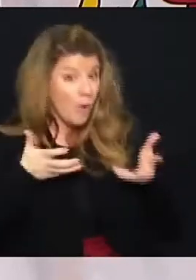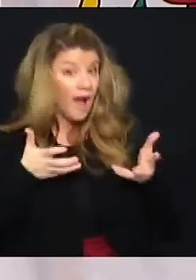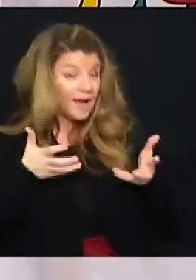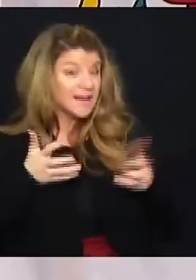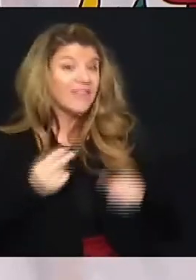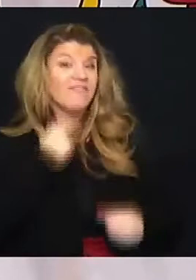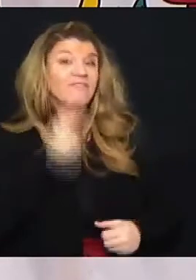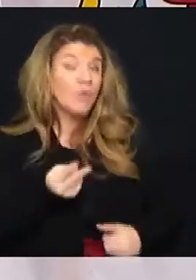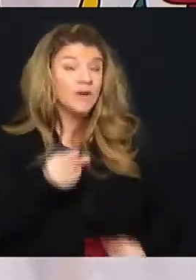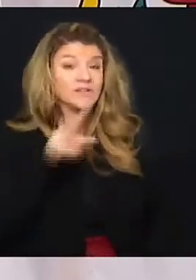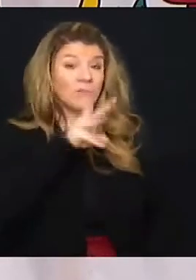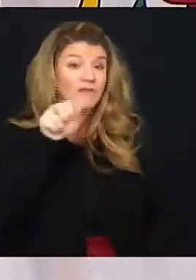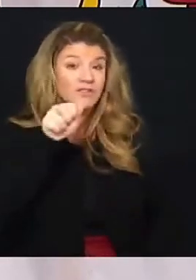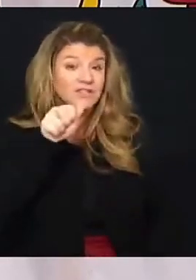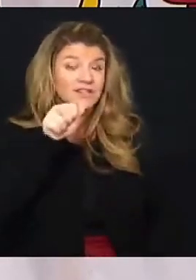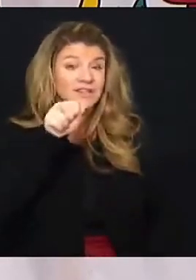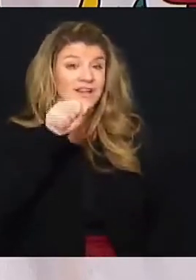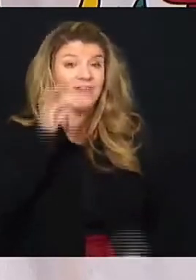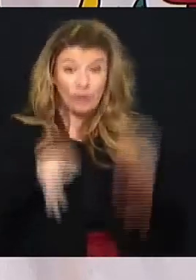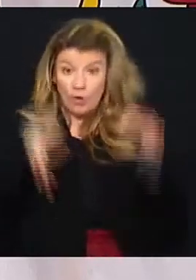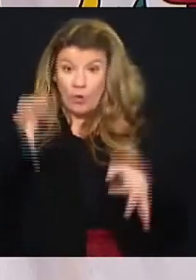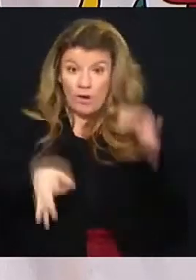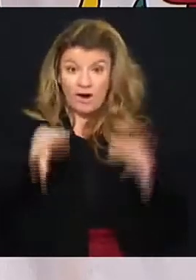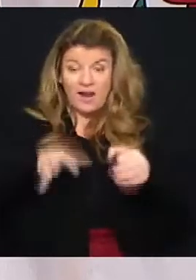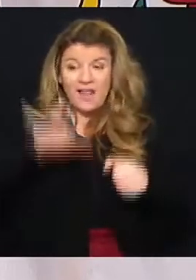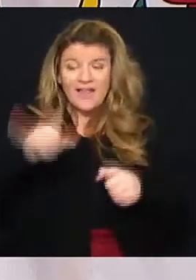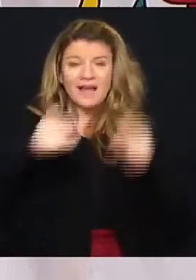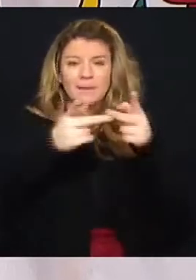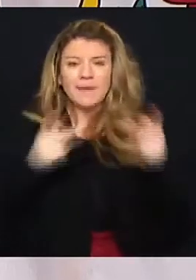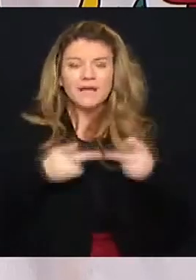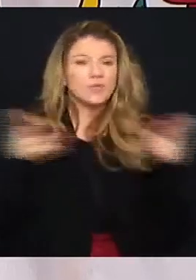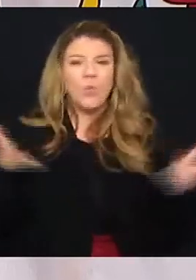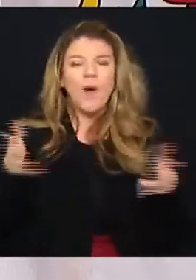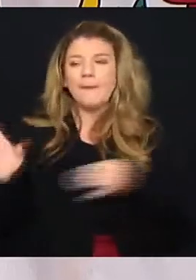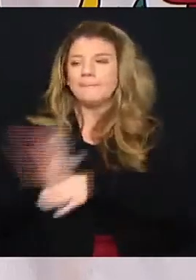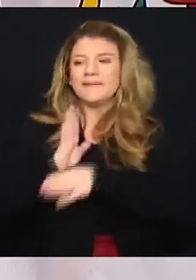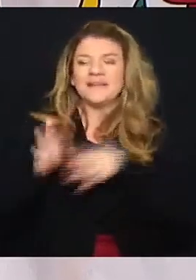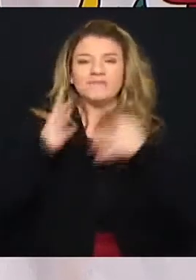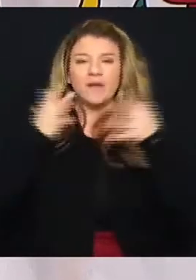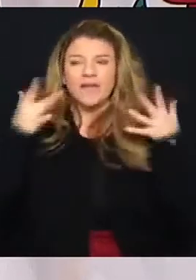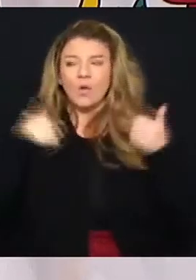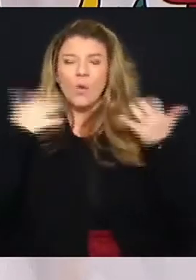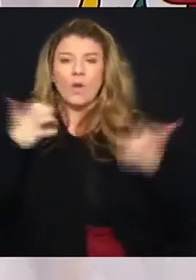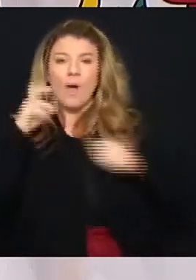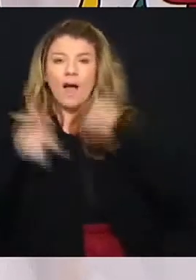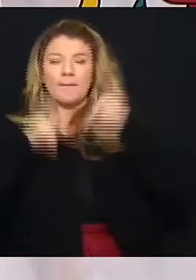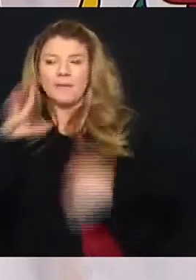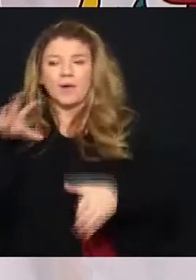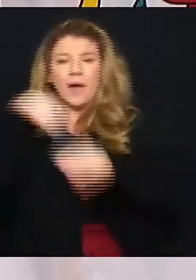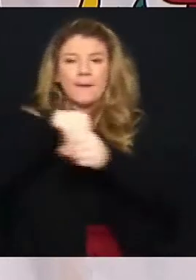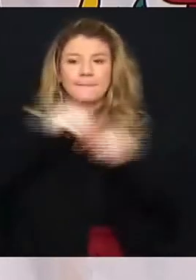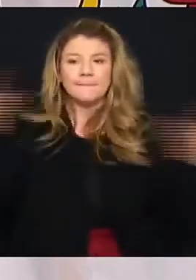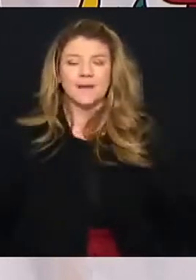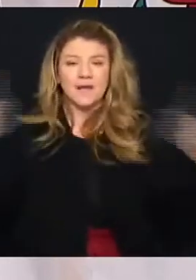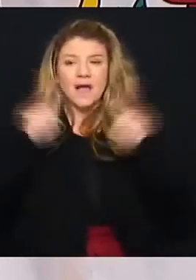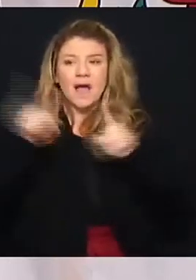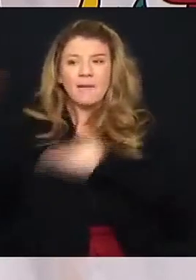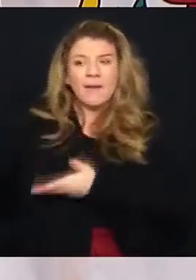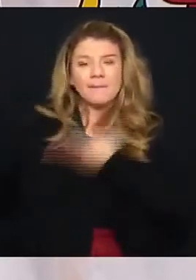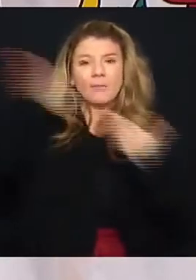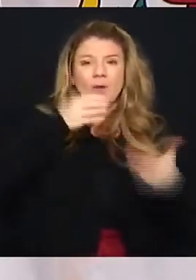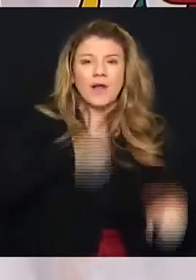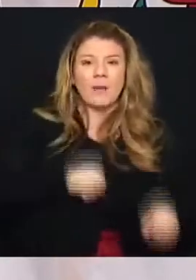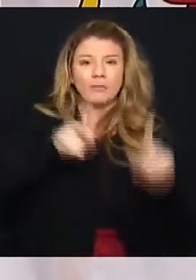voice of West Virginians, a place that's business friendly and where we want people to come and bring opportunities within